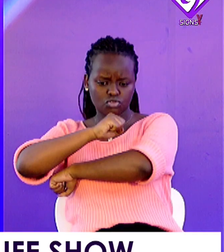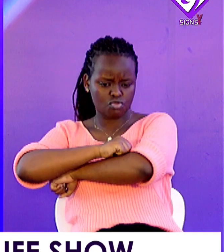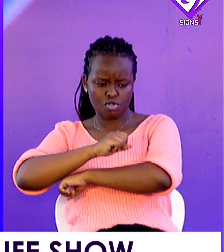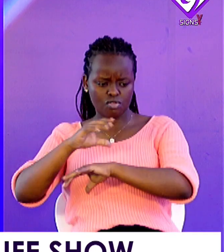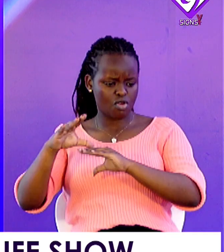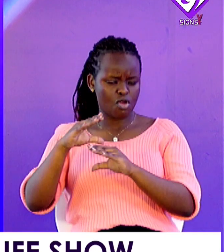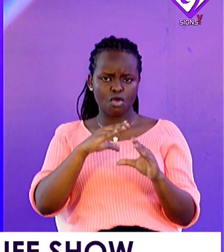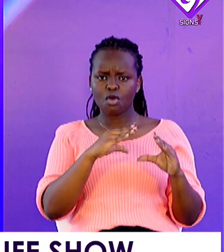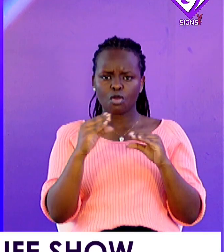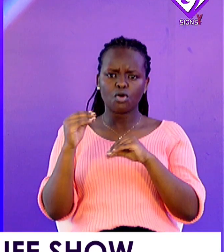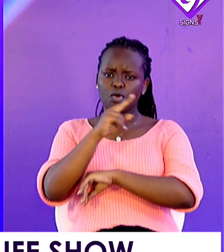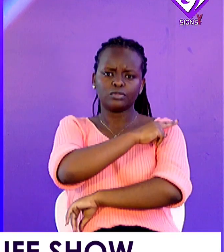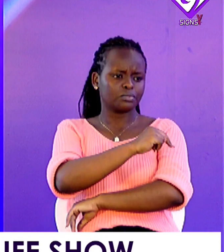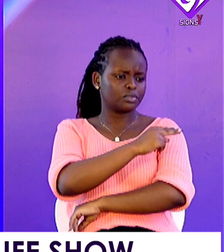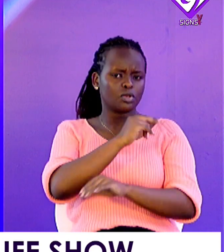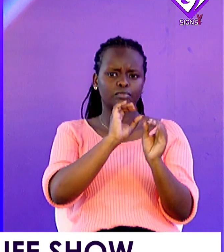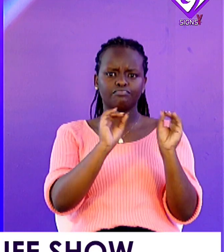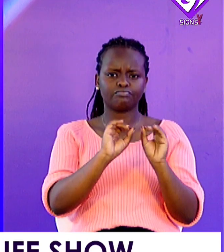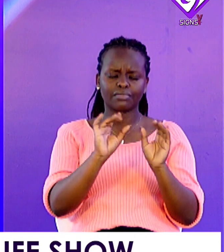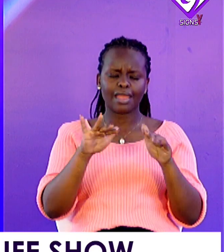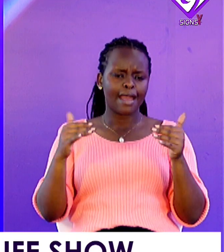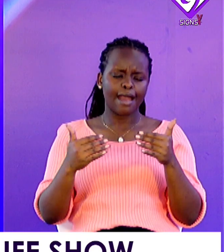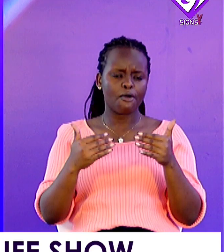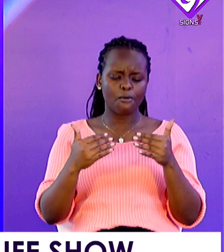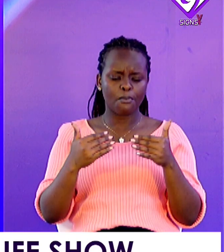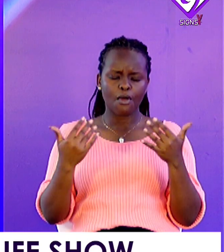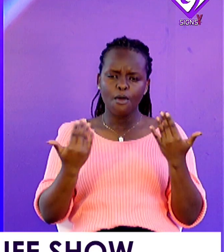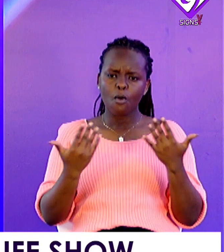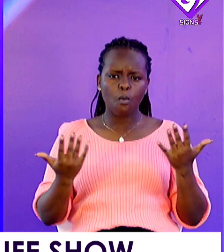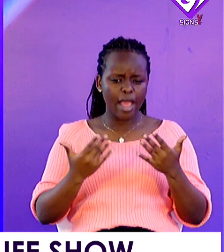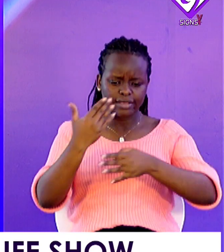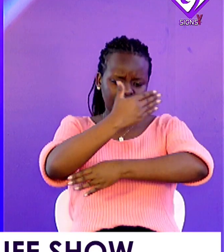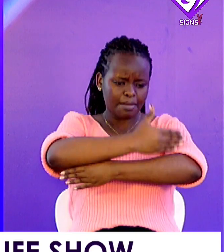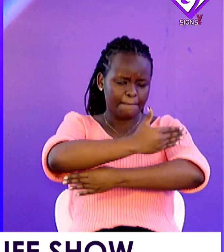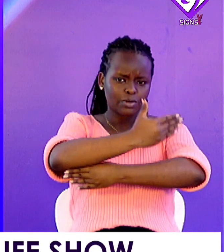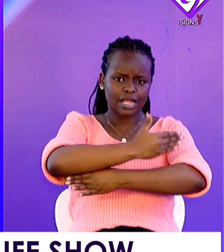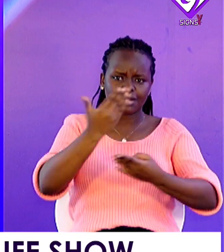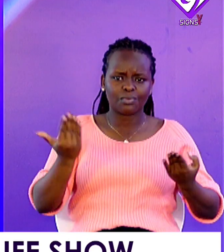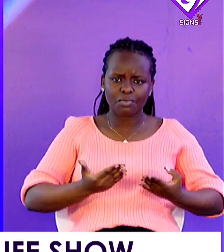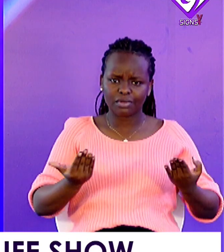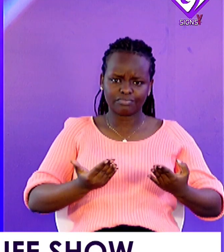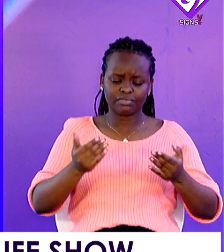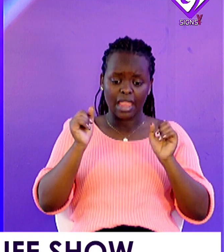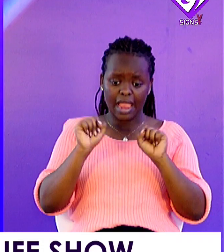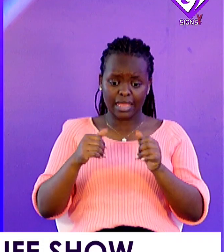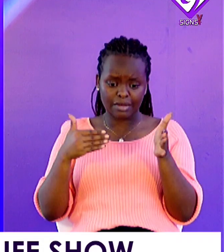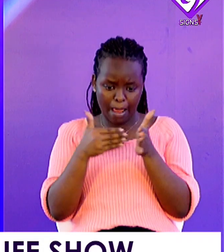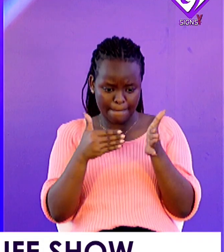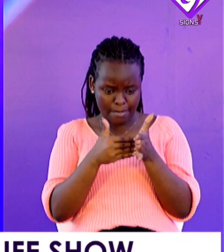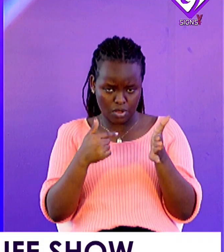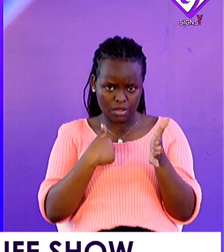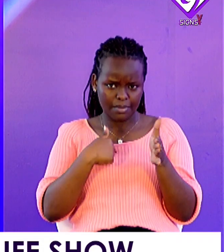to go for how far can religion go in touching on my personal life? Can it stop me from